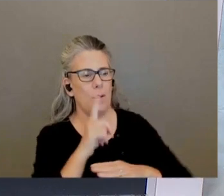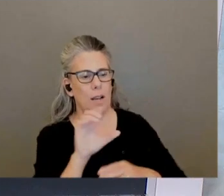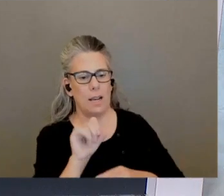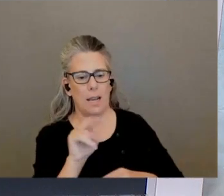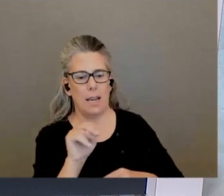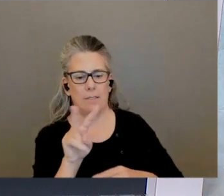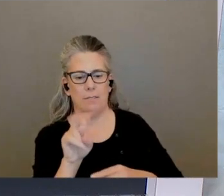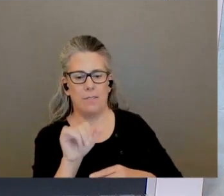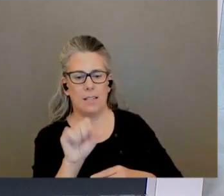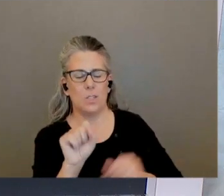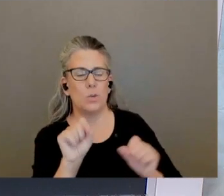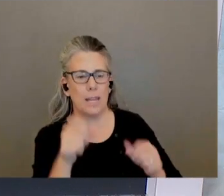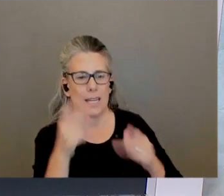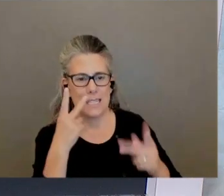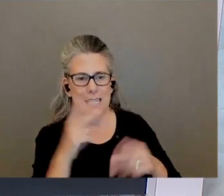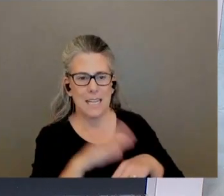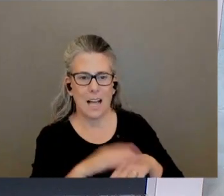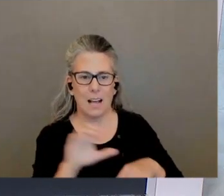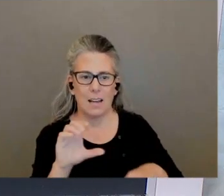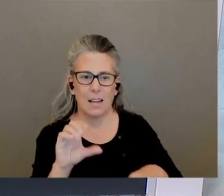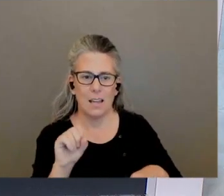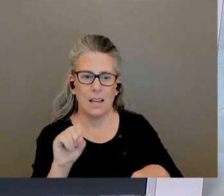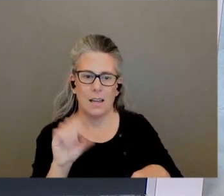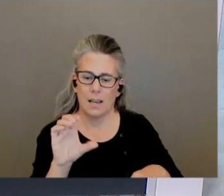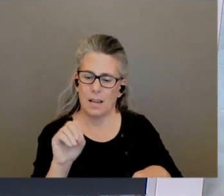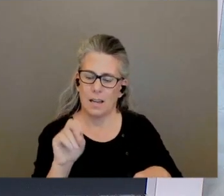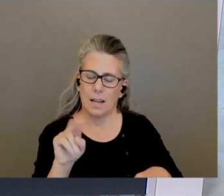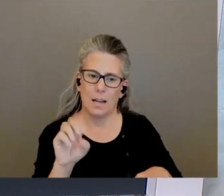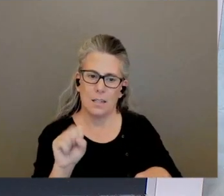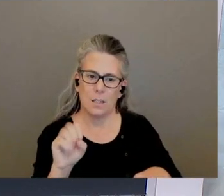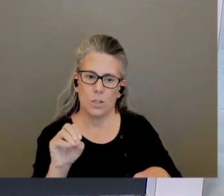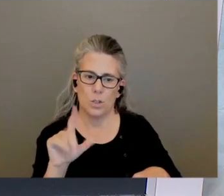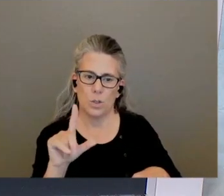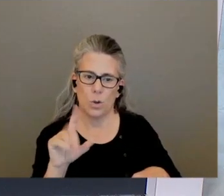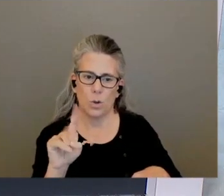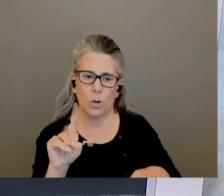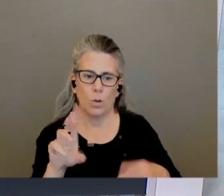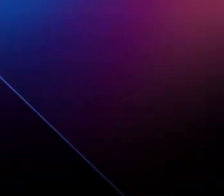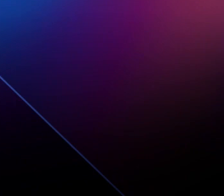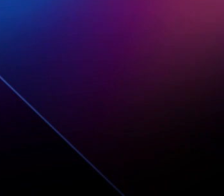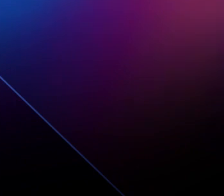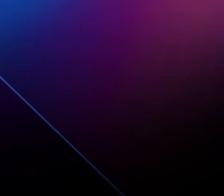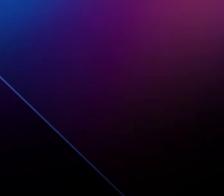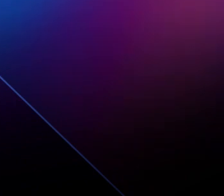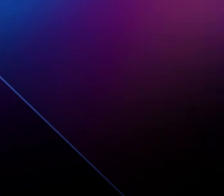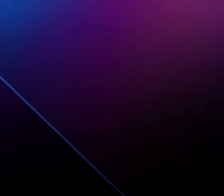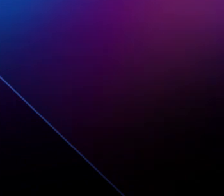or Google SageMaker Canvas. Thank you very much.